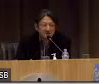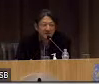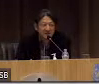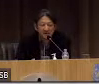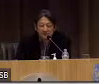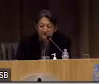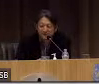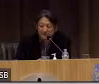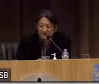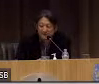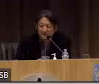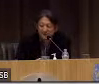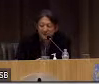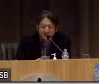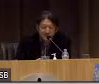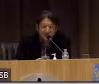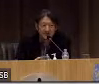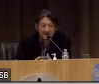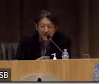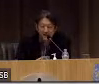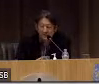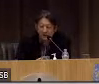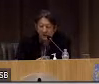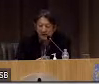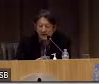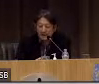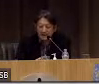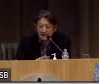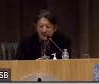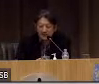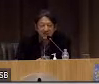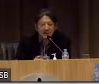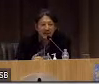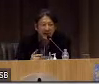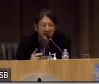SUS with its principles. We are under